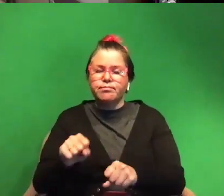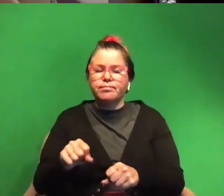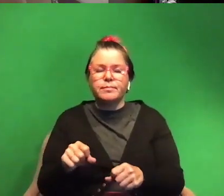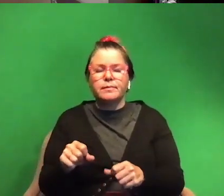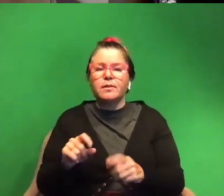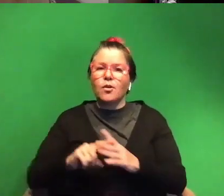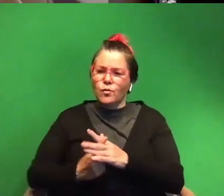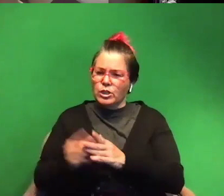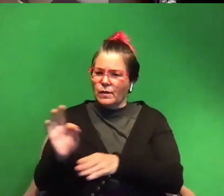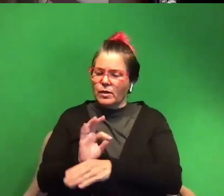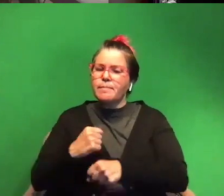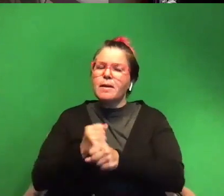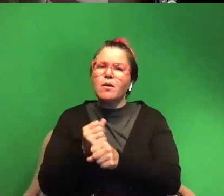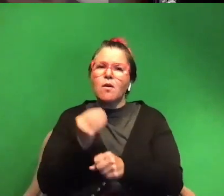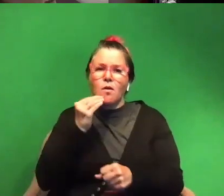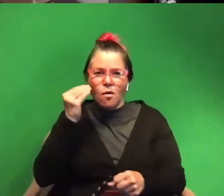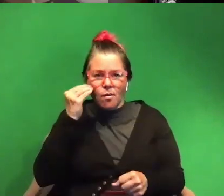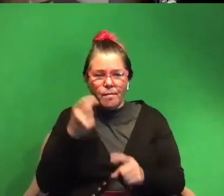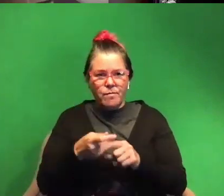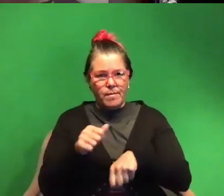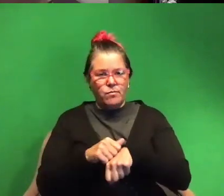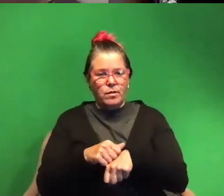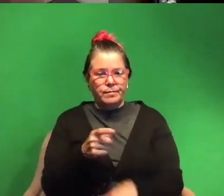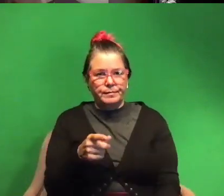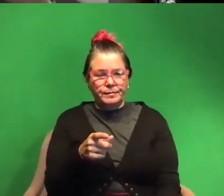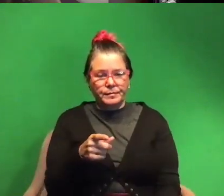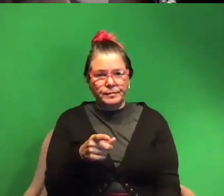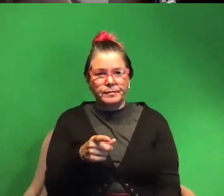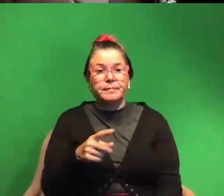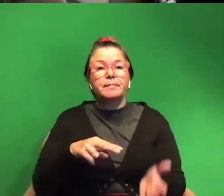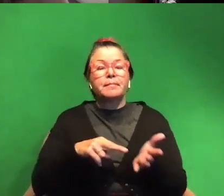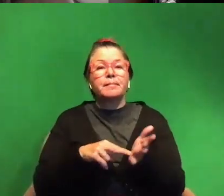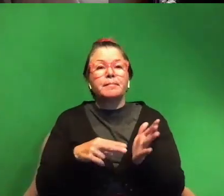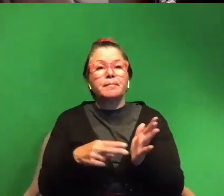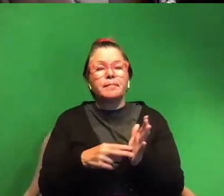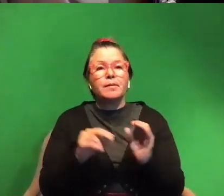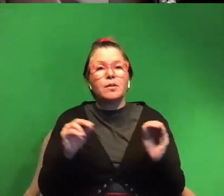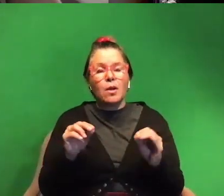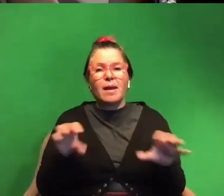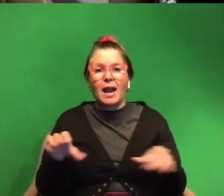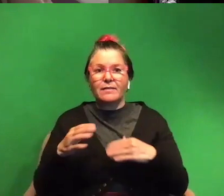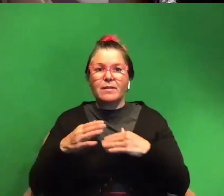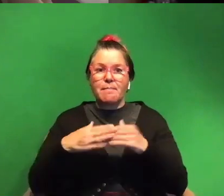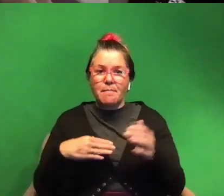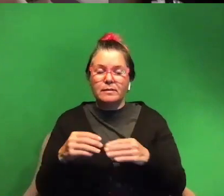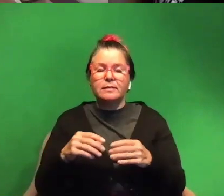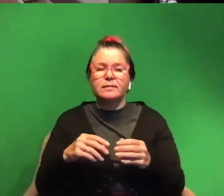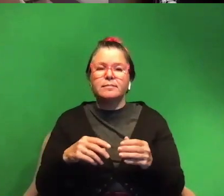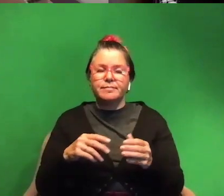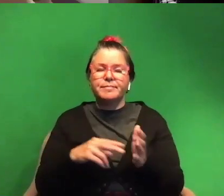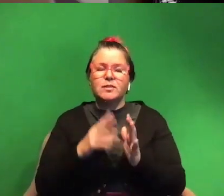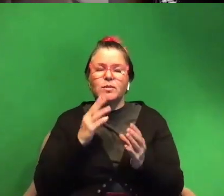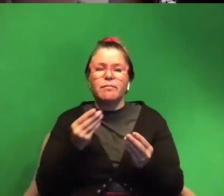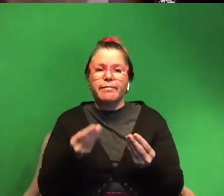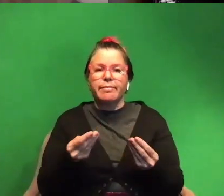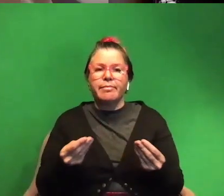to make a habitat out of these rocks. And part of that means that because no one's actively building it anymore, it means it's going to start to degrade away.